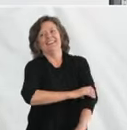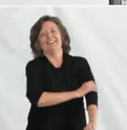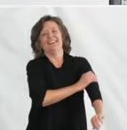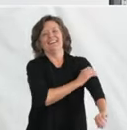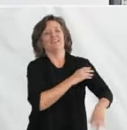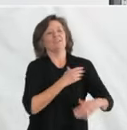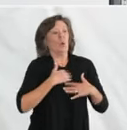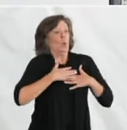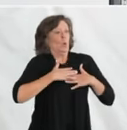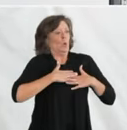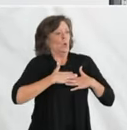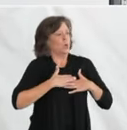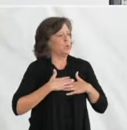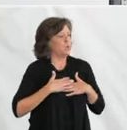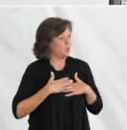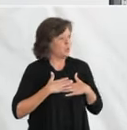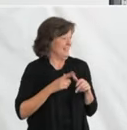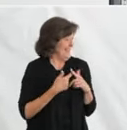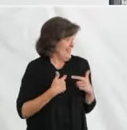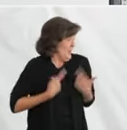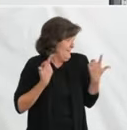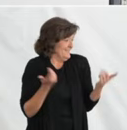And that is how you breathe. So,